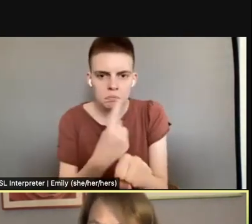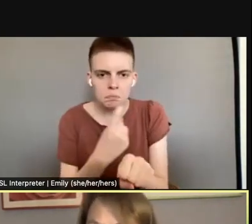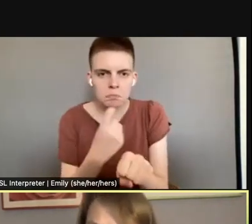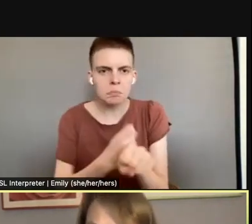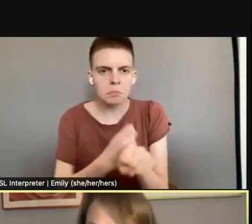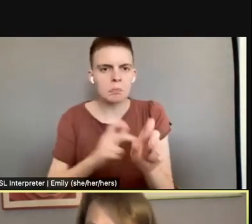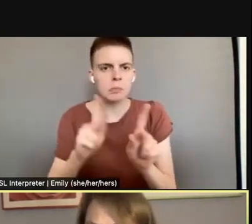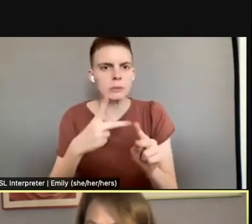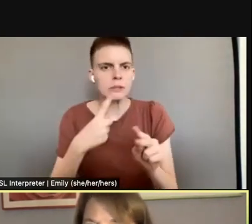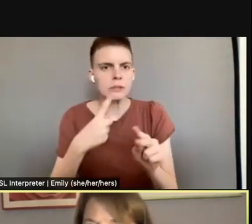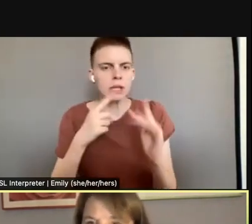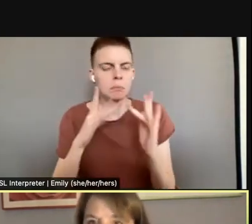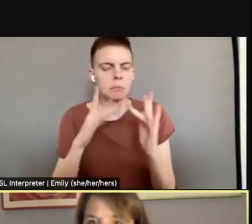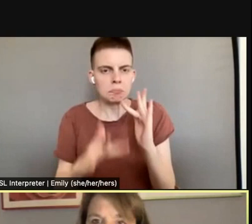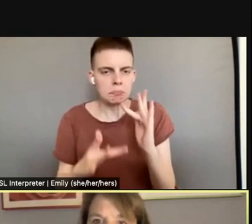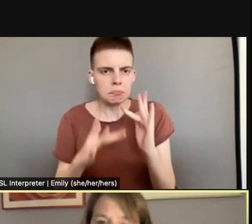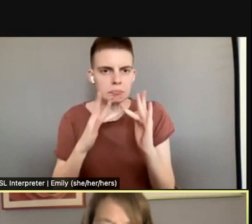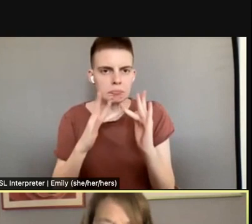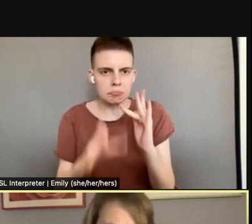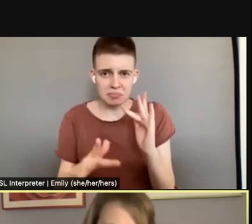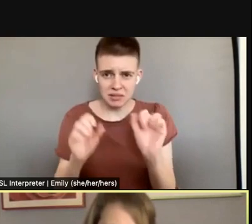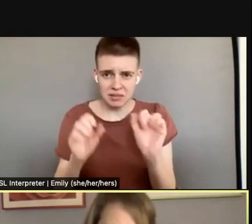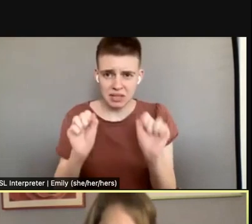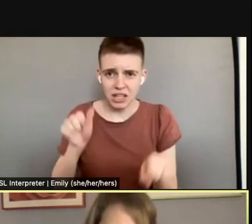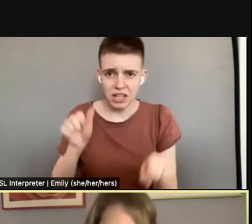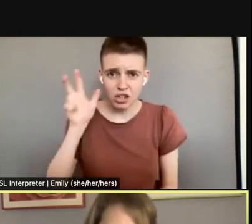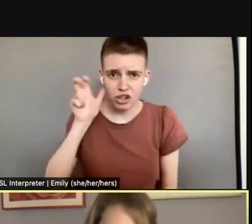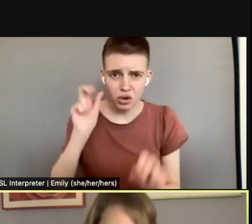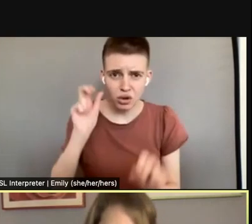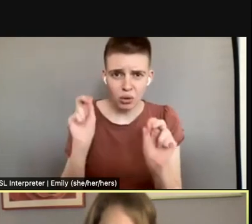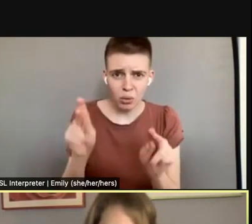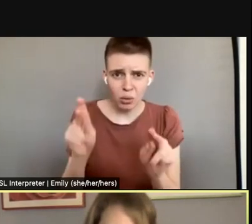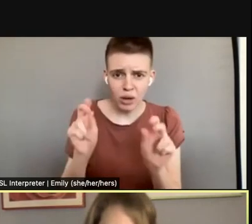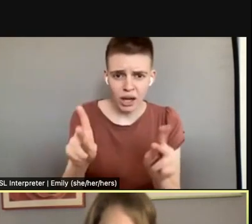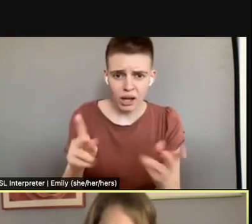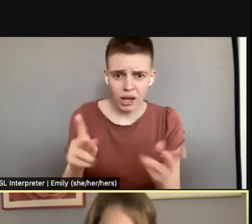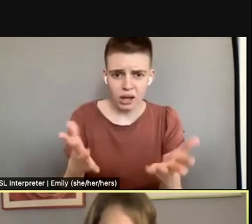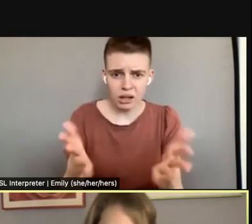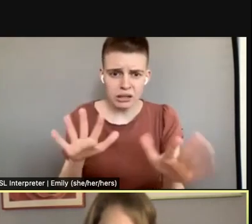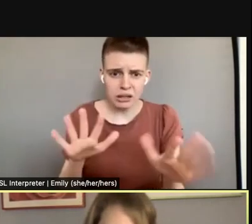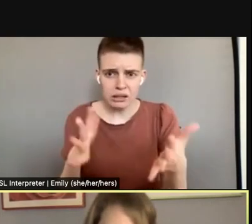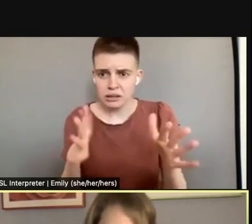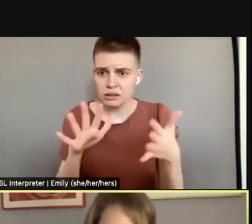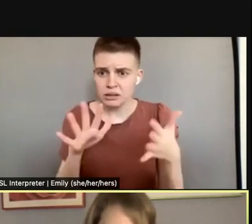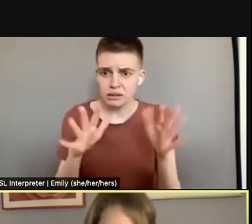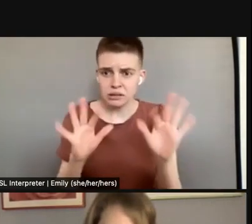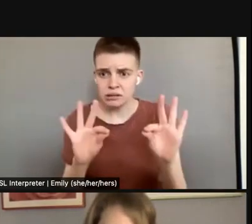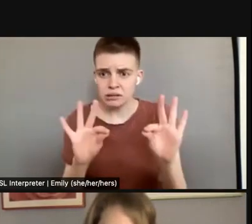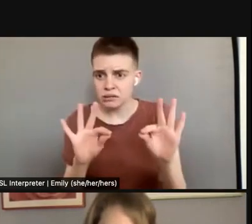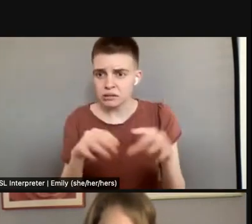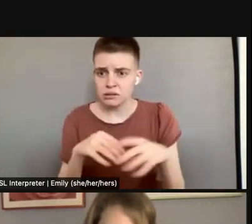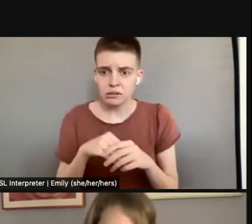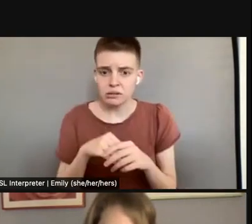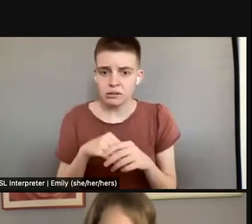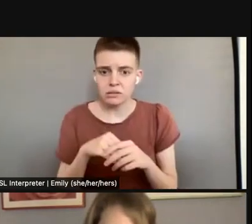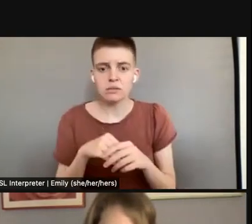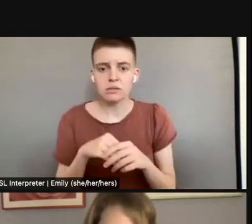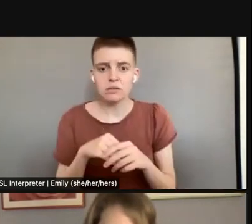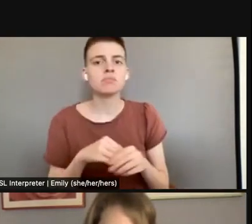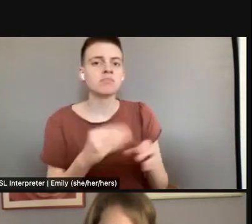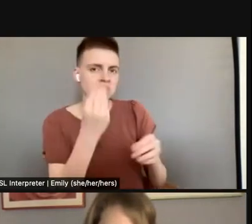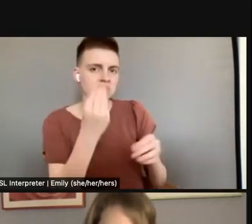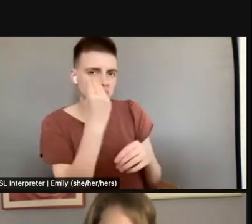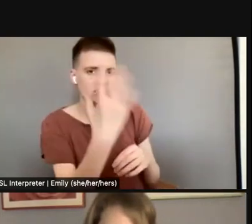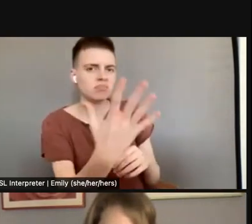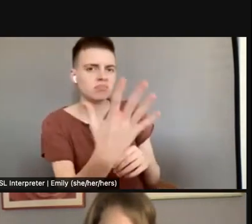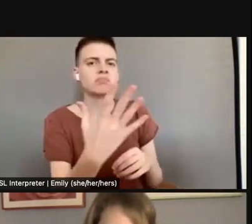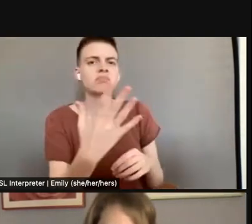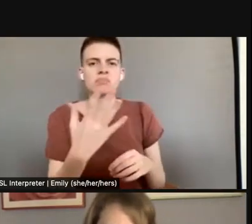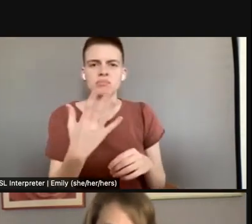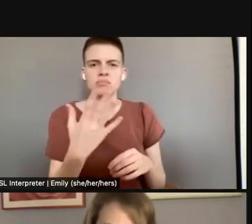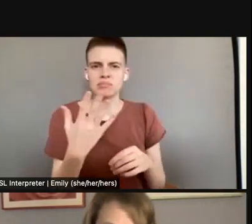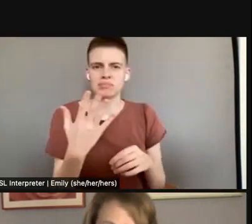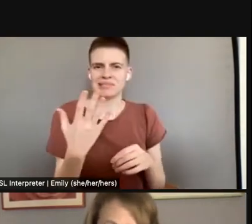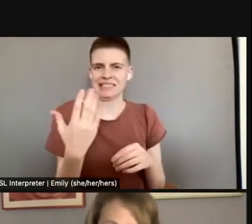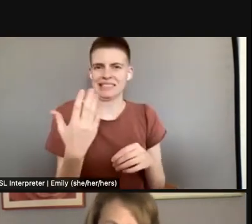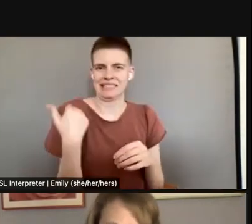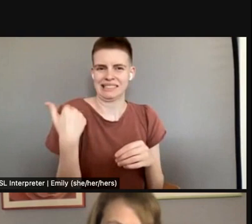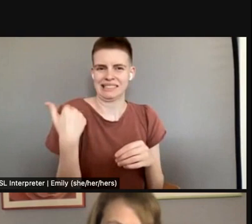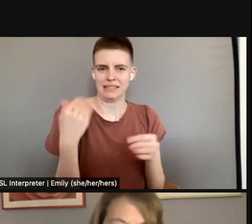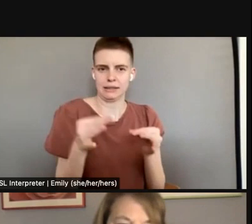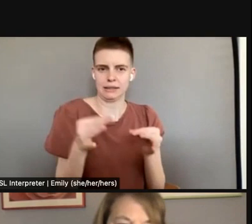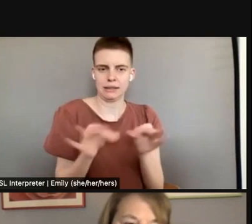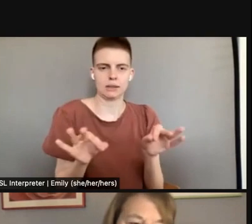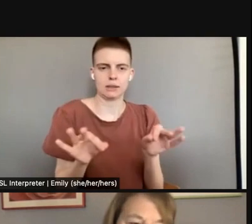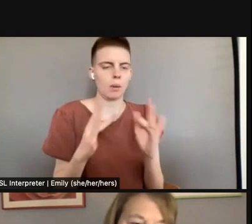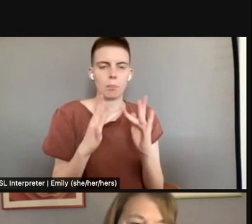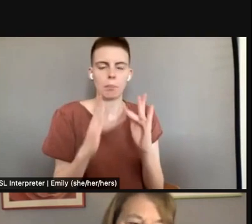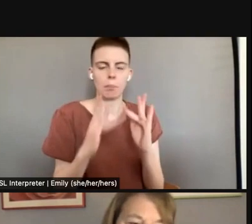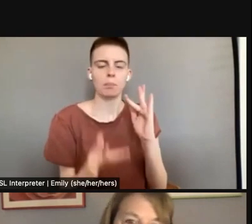my thing is unstable. Am I okay? So you are, we lost your last sentence of, you were